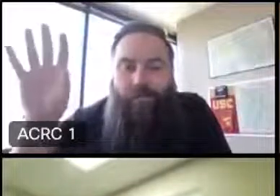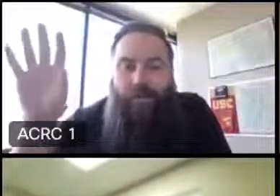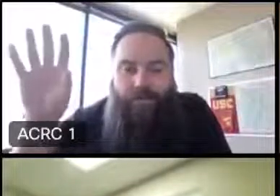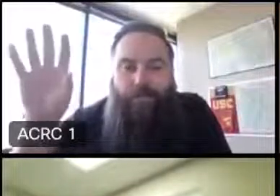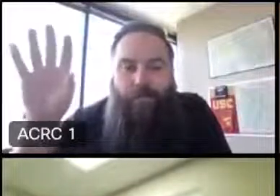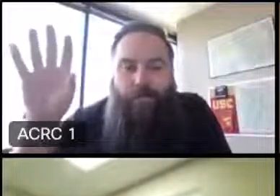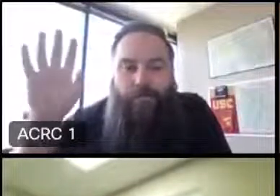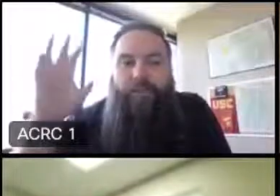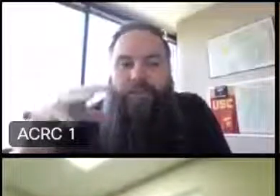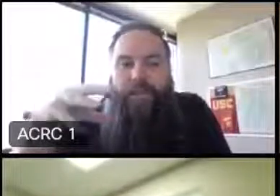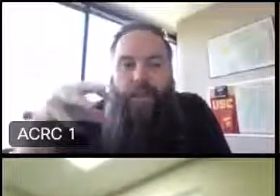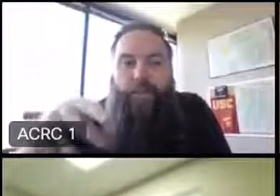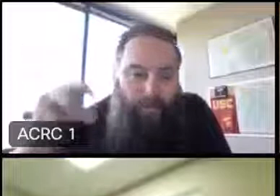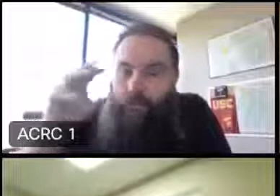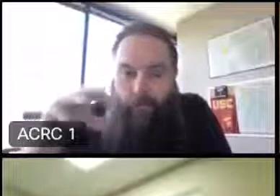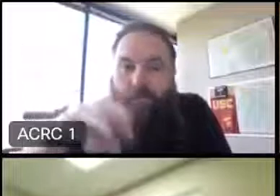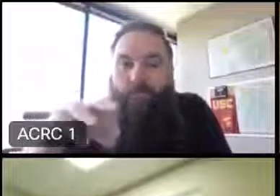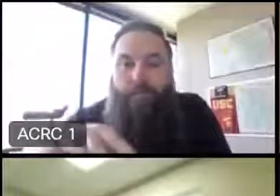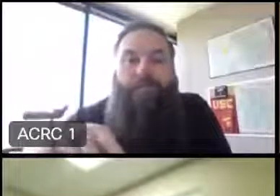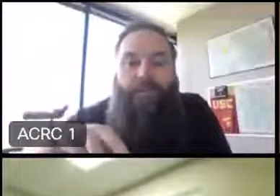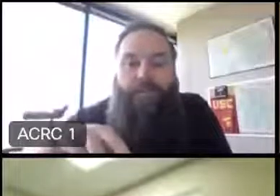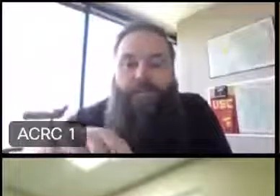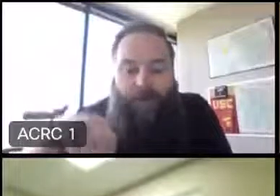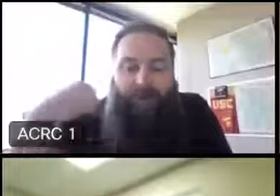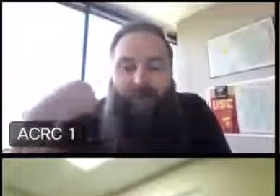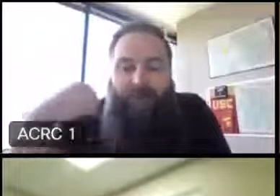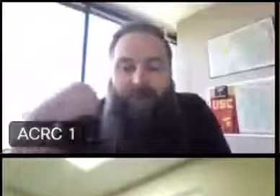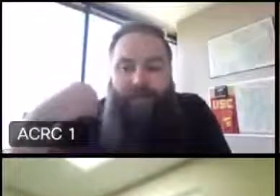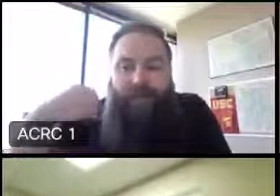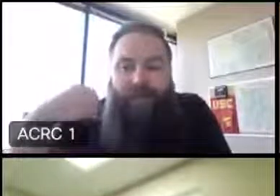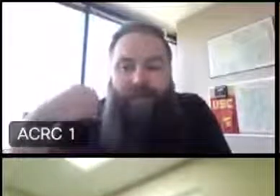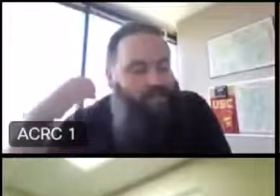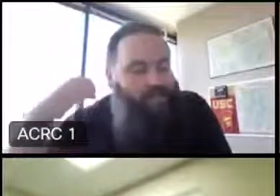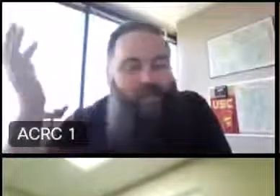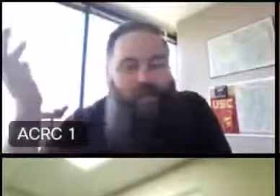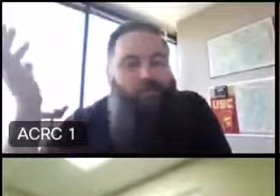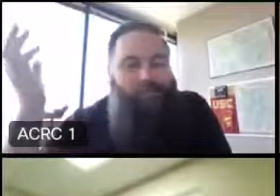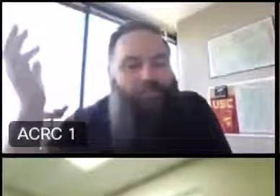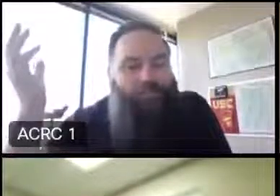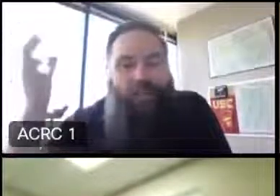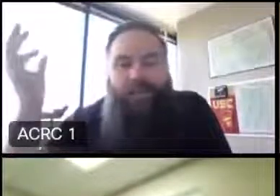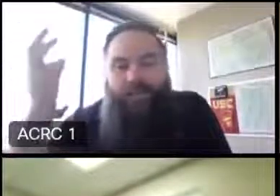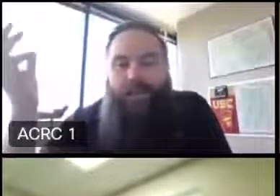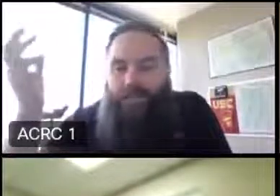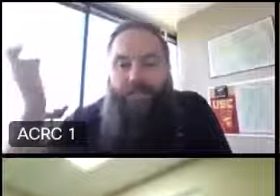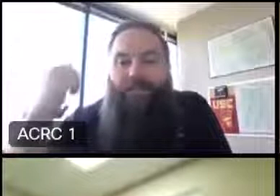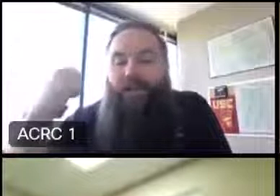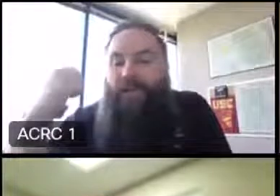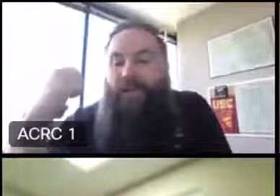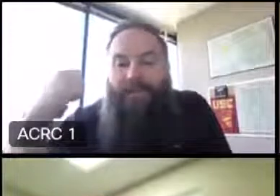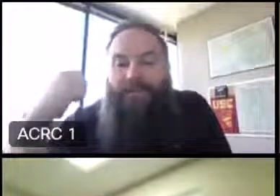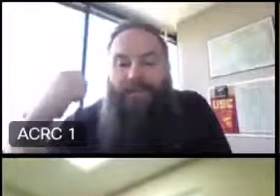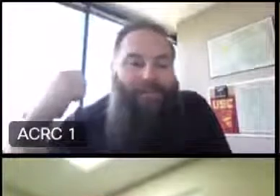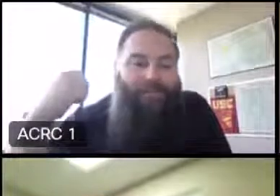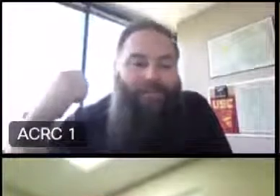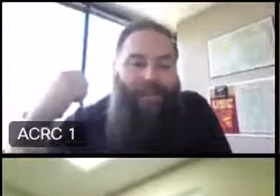in any way whatsoever. And the things that Eric might be proposing might be something that DDSO might want to do, right? And DSO might